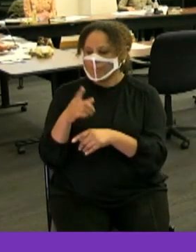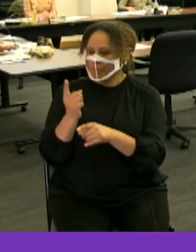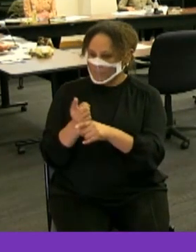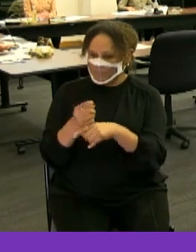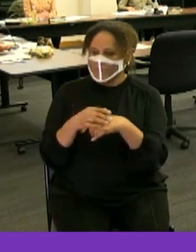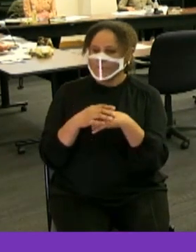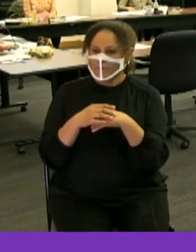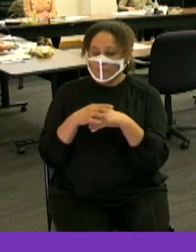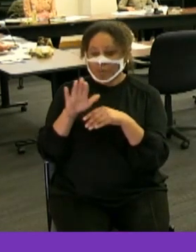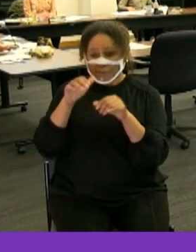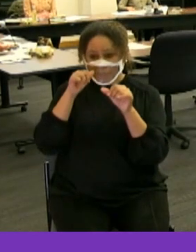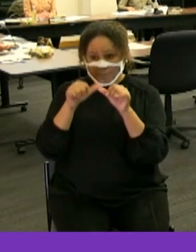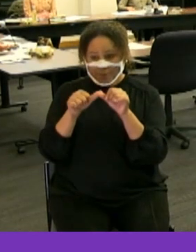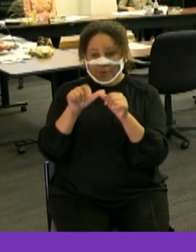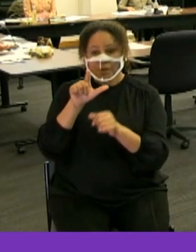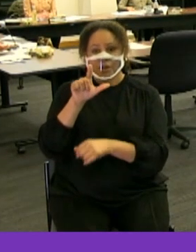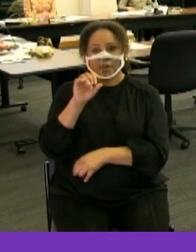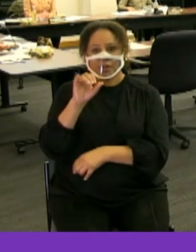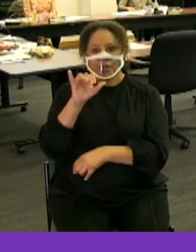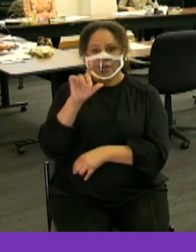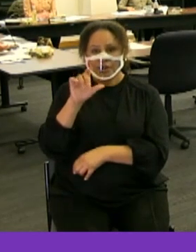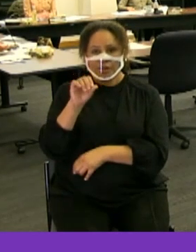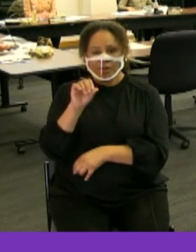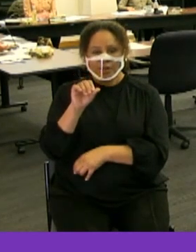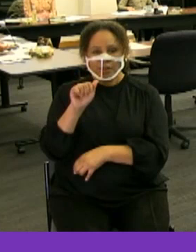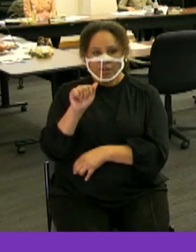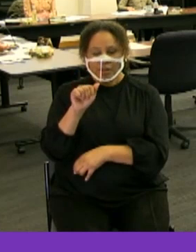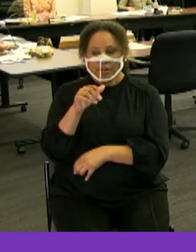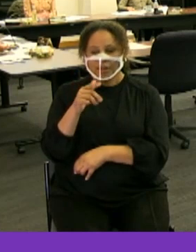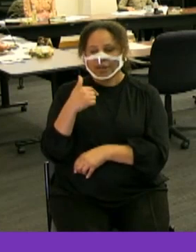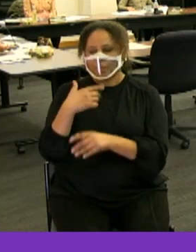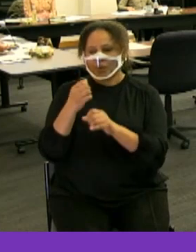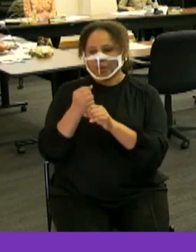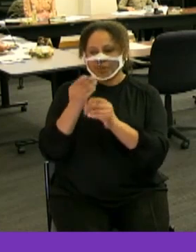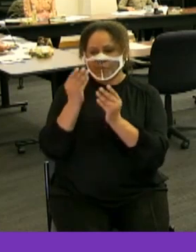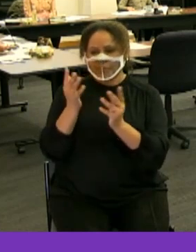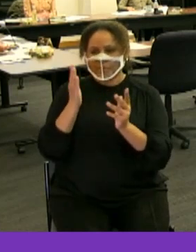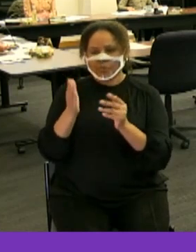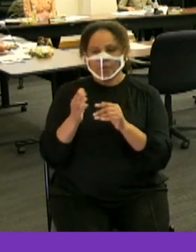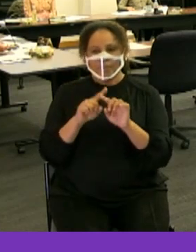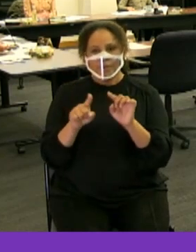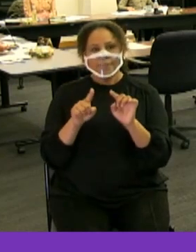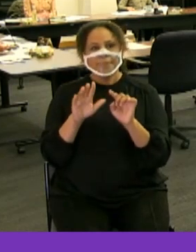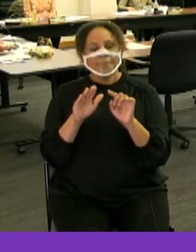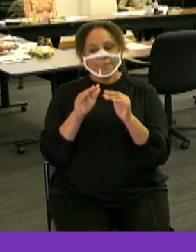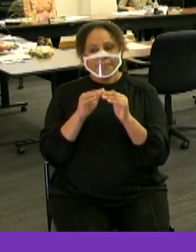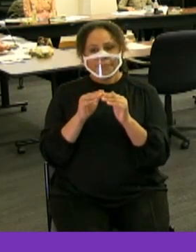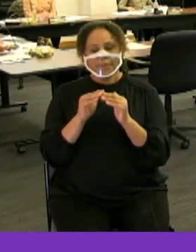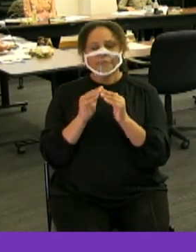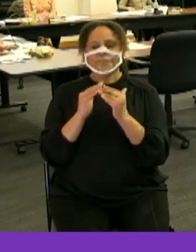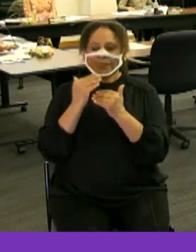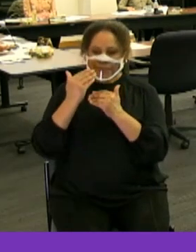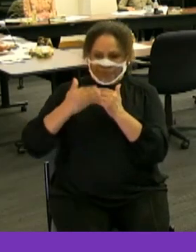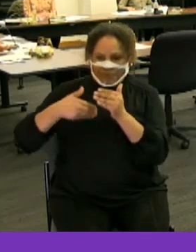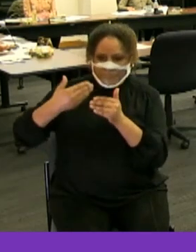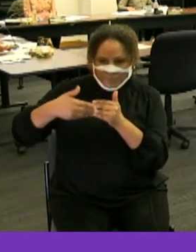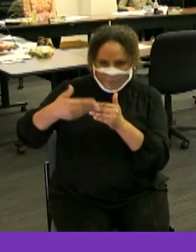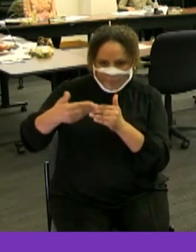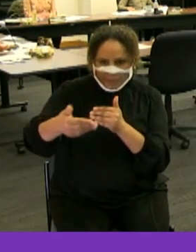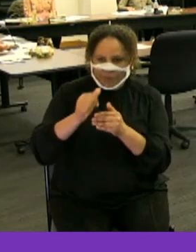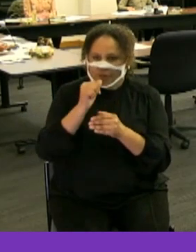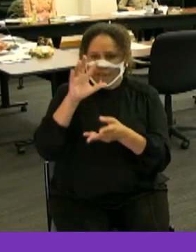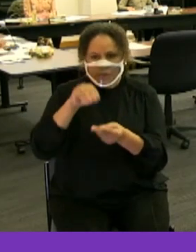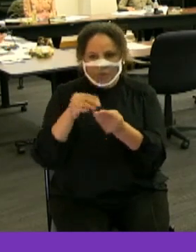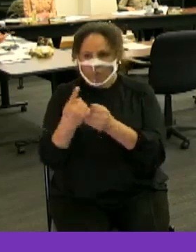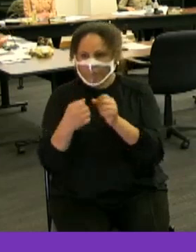correct. Remember, WIOA, and I can get the information, but it's over a period of time. That's not just for 1